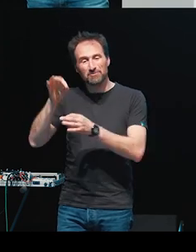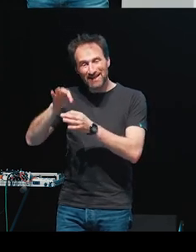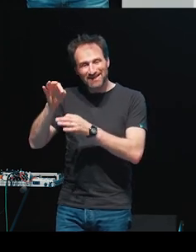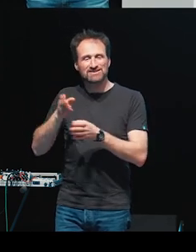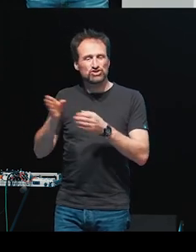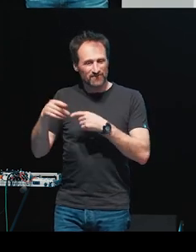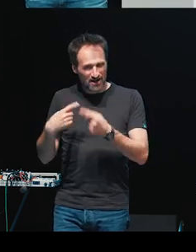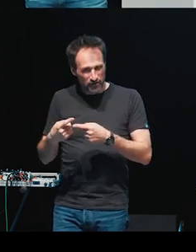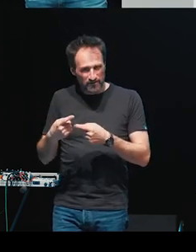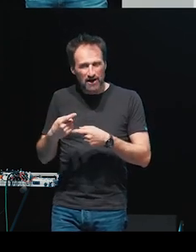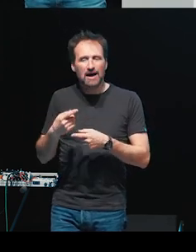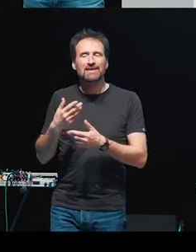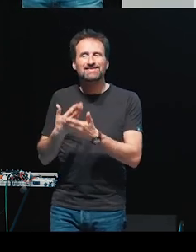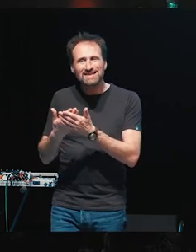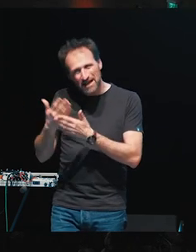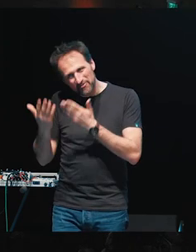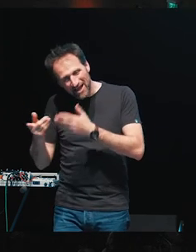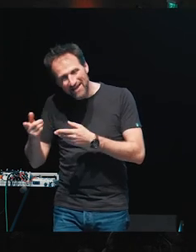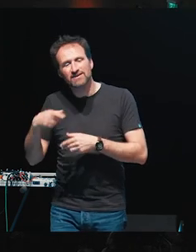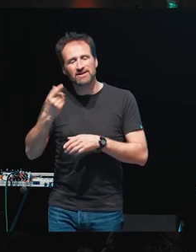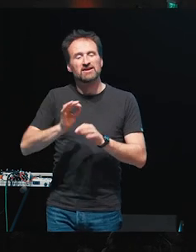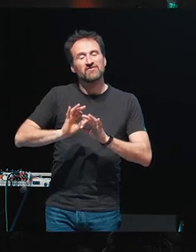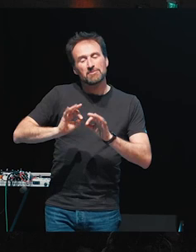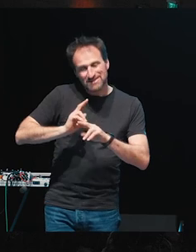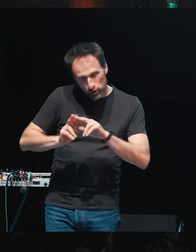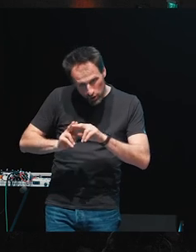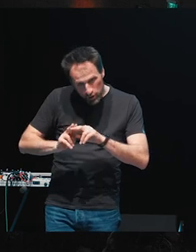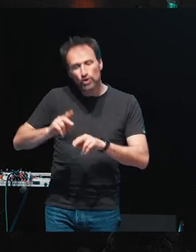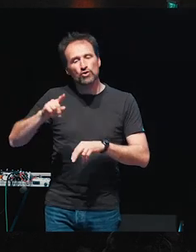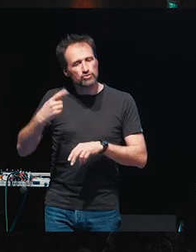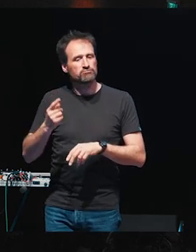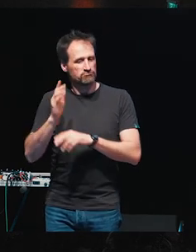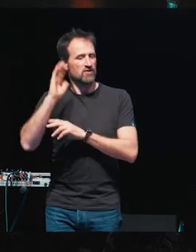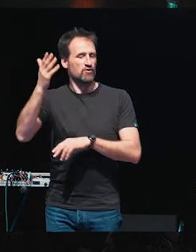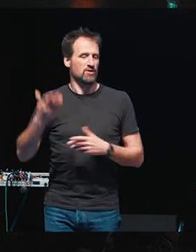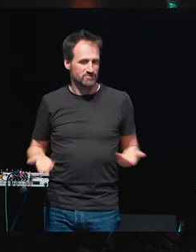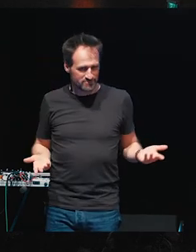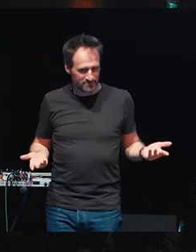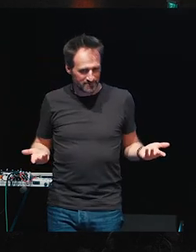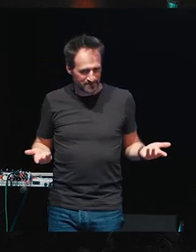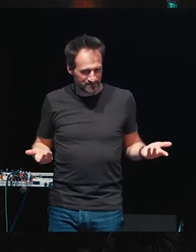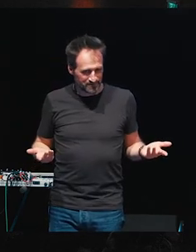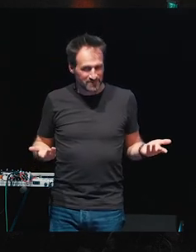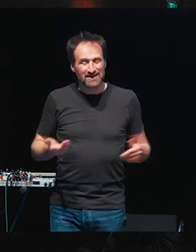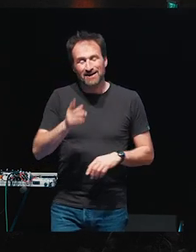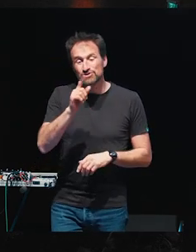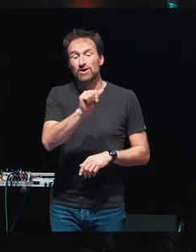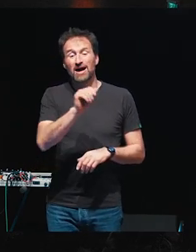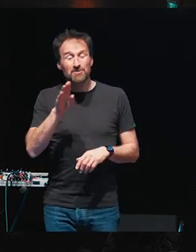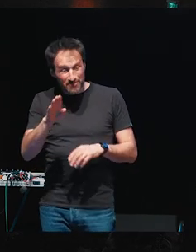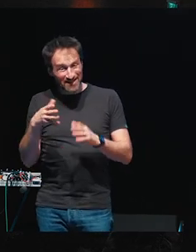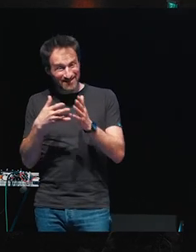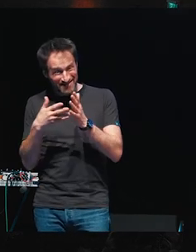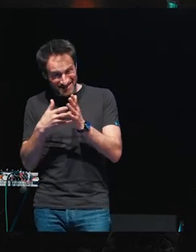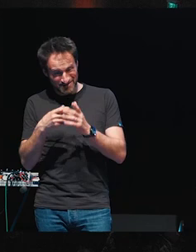because of this, and then the improvement happened, and then you see that has gone through. So A-B testing, the process of A-B